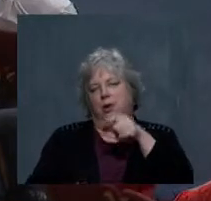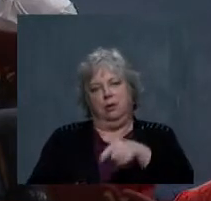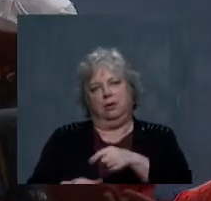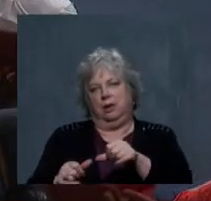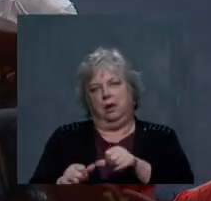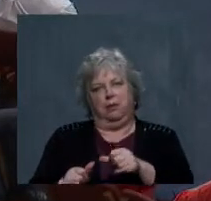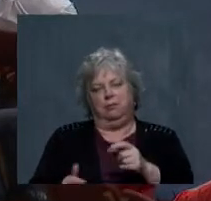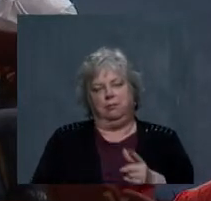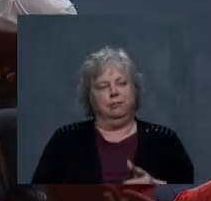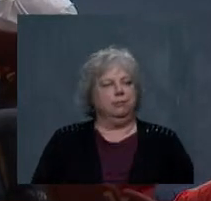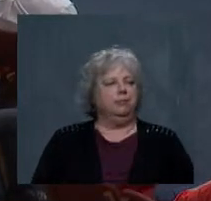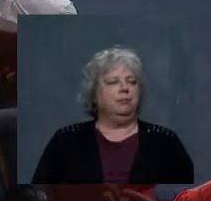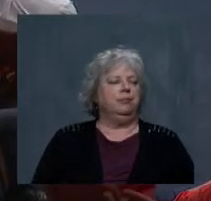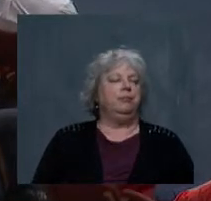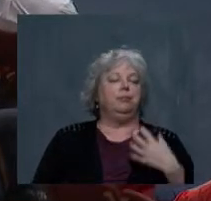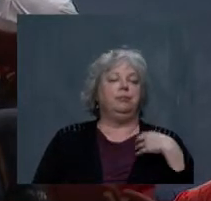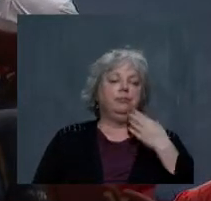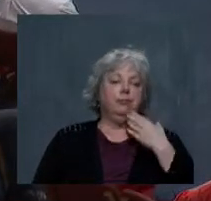Thank you.